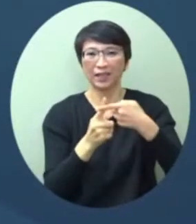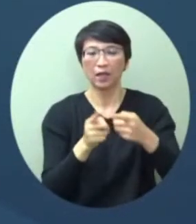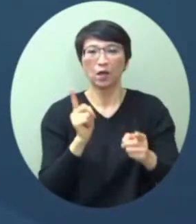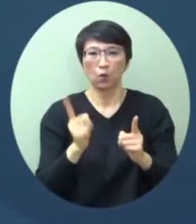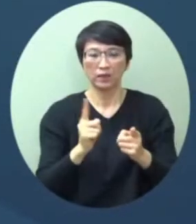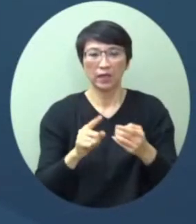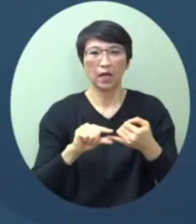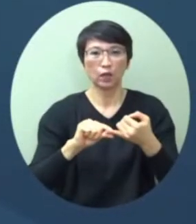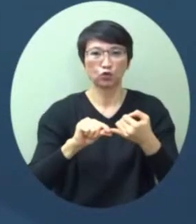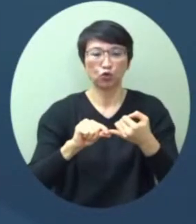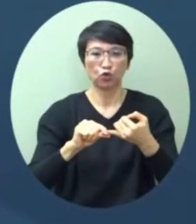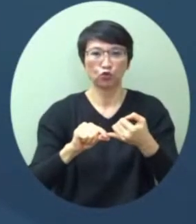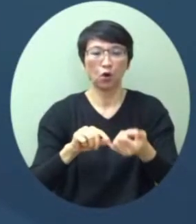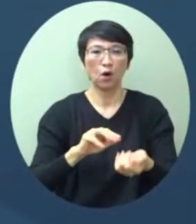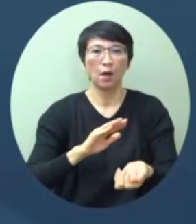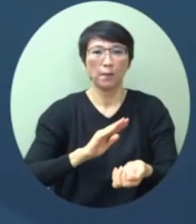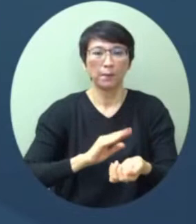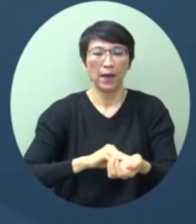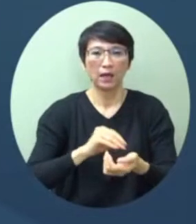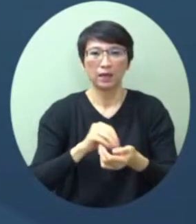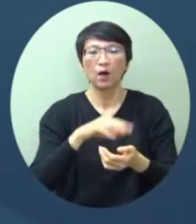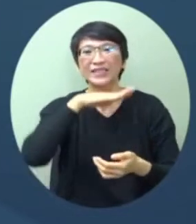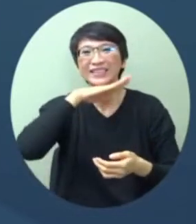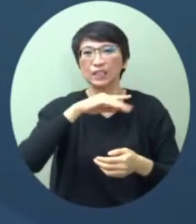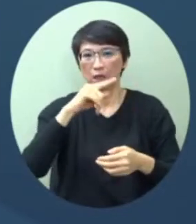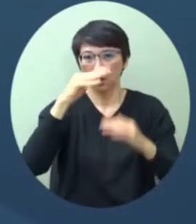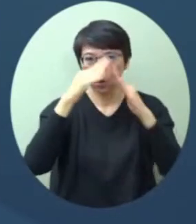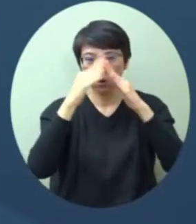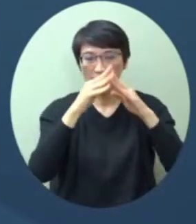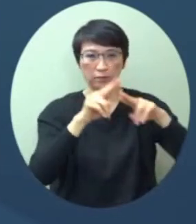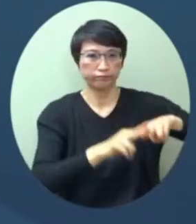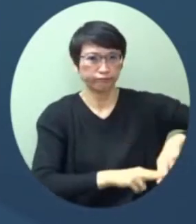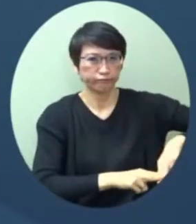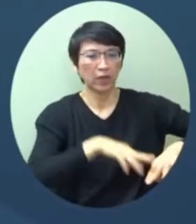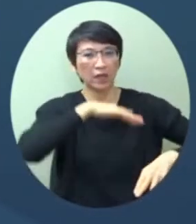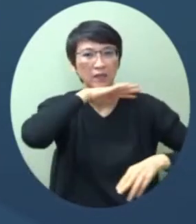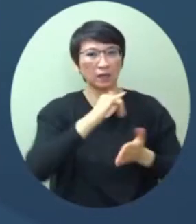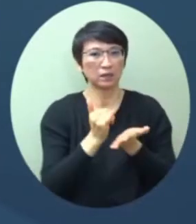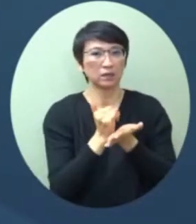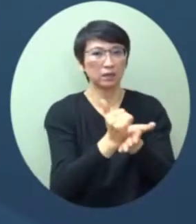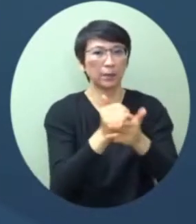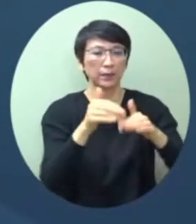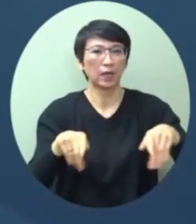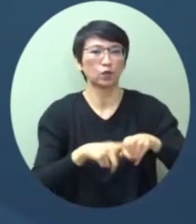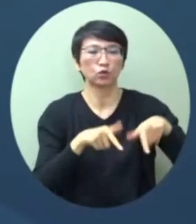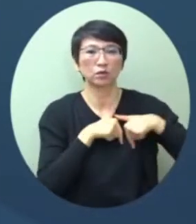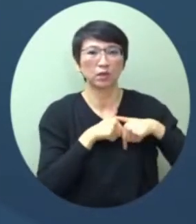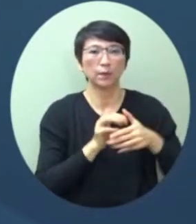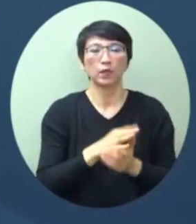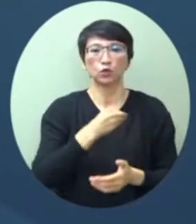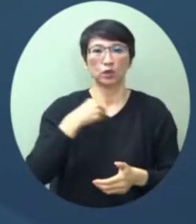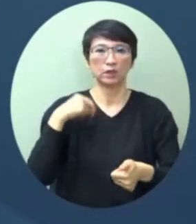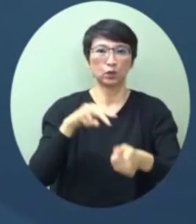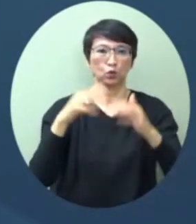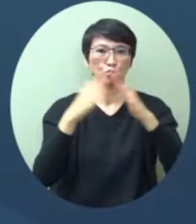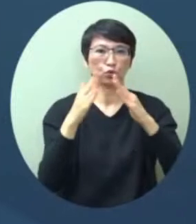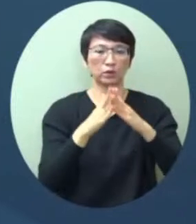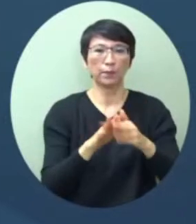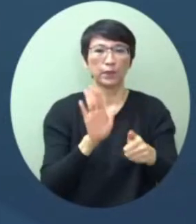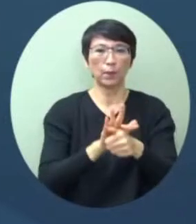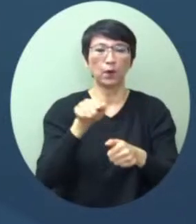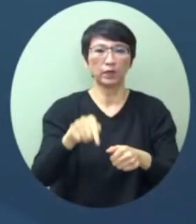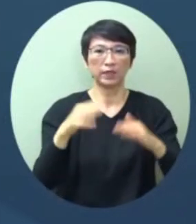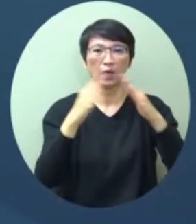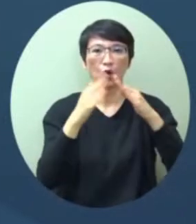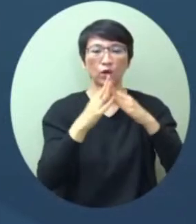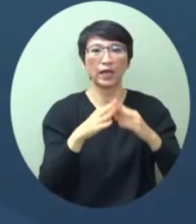and people who need urgent care. But then because of the sheer number of confirmed cases,